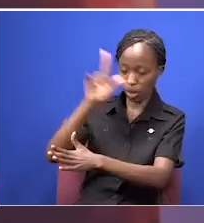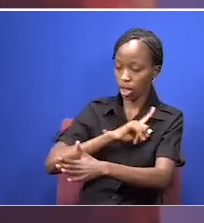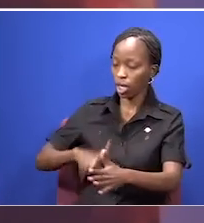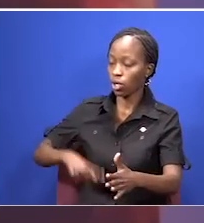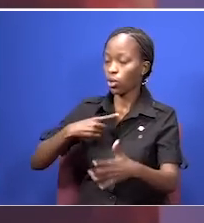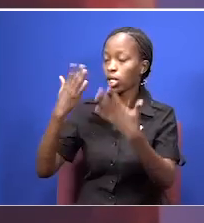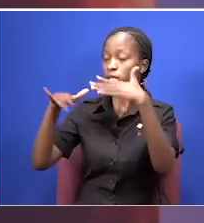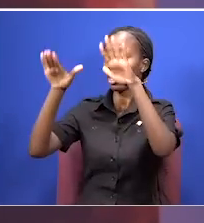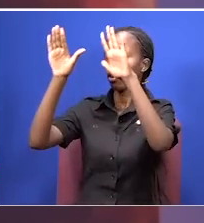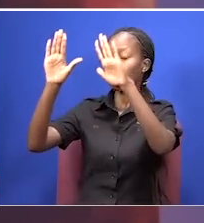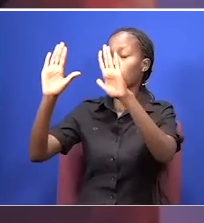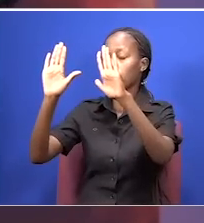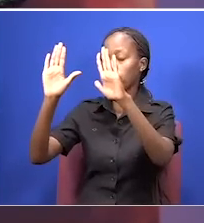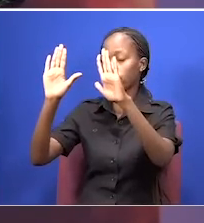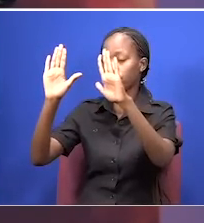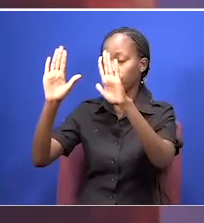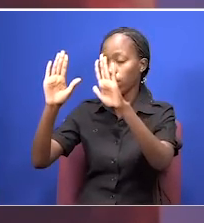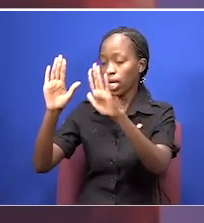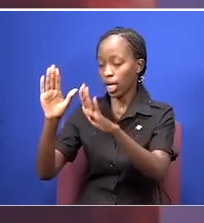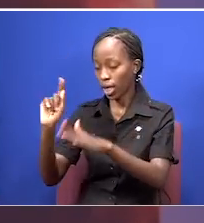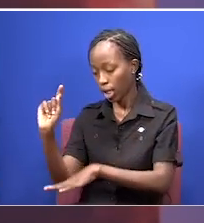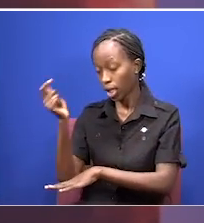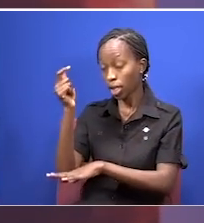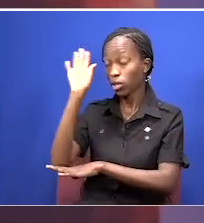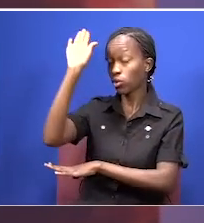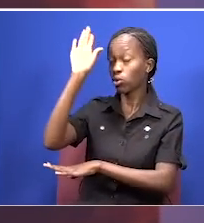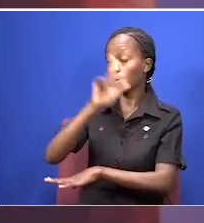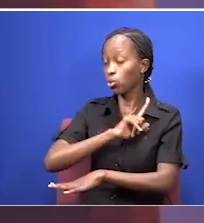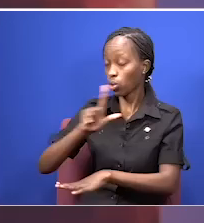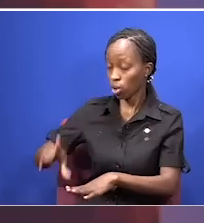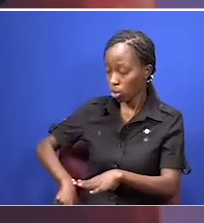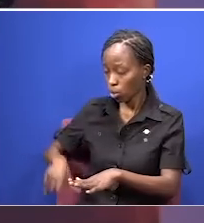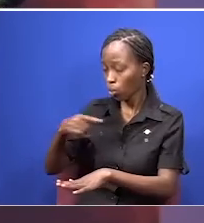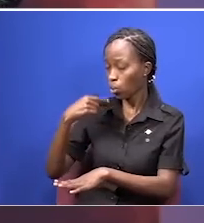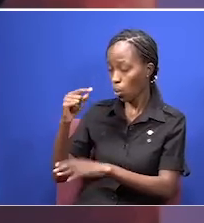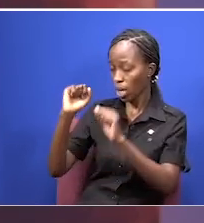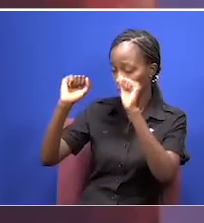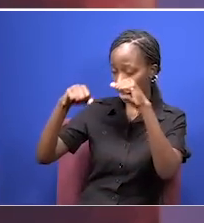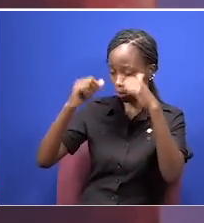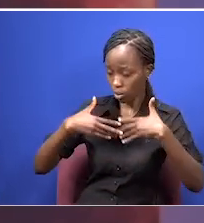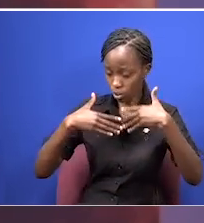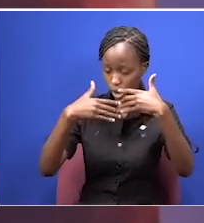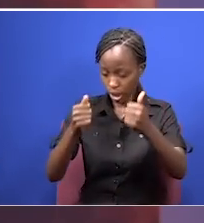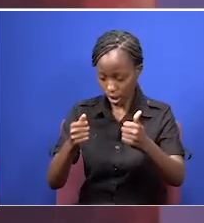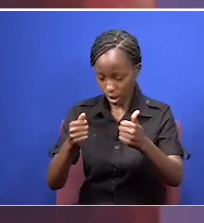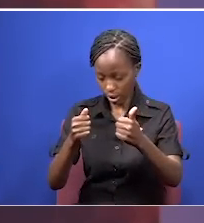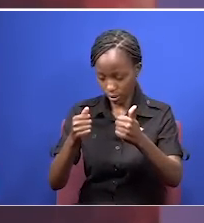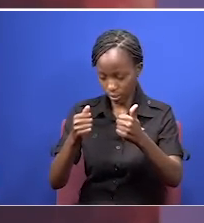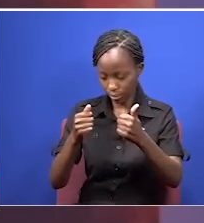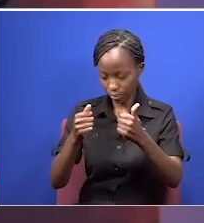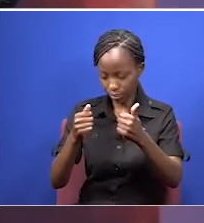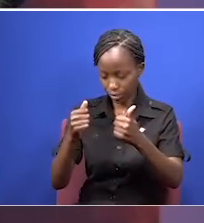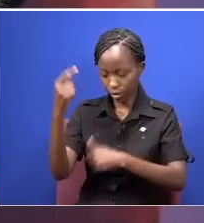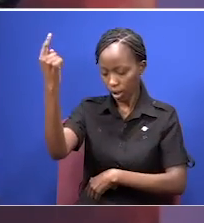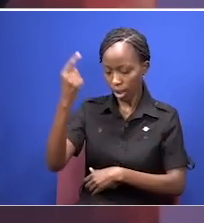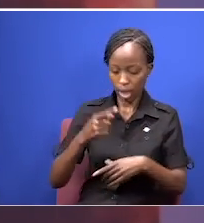surrender jehovah the nation of kenya to able hands oh god that you is able to heal and to make amends oh god